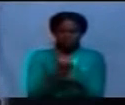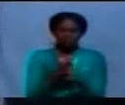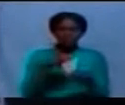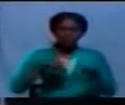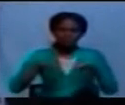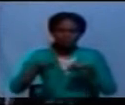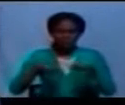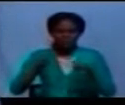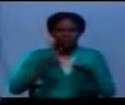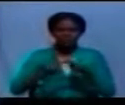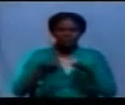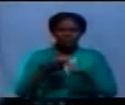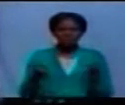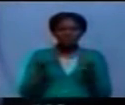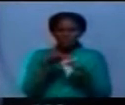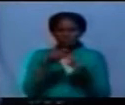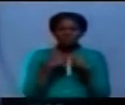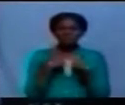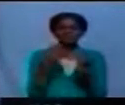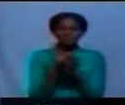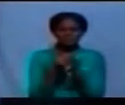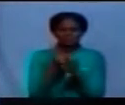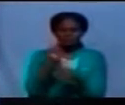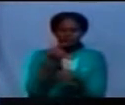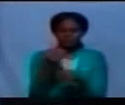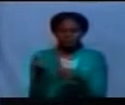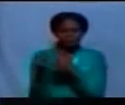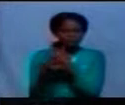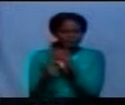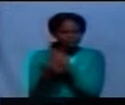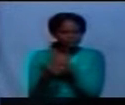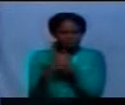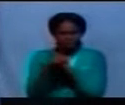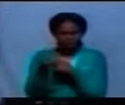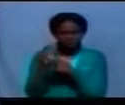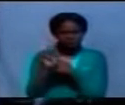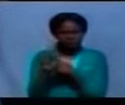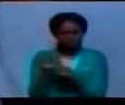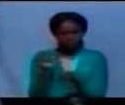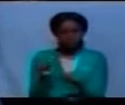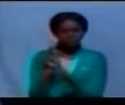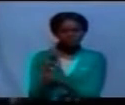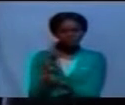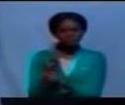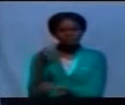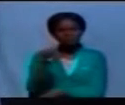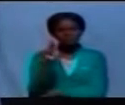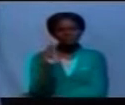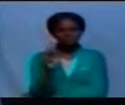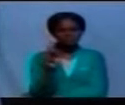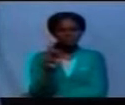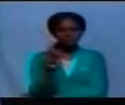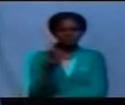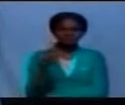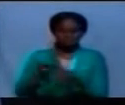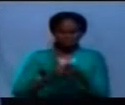relatives, whenever you have that kind of money, the first principle is to say, I have 100 kwacha. Can I put aside a 10 kwacha? The next